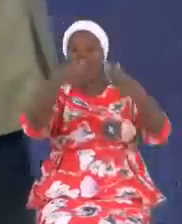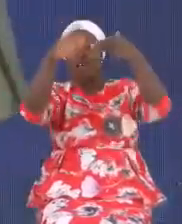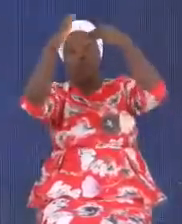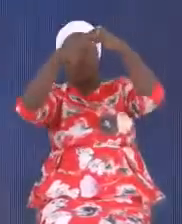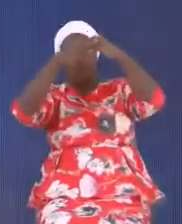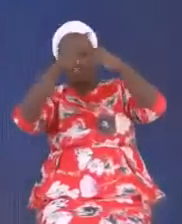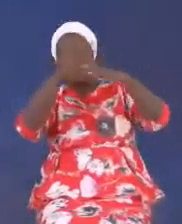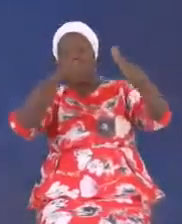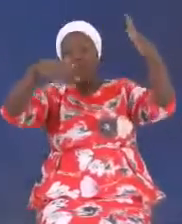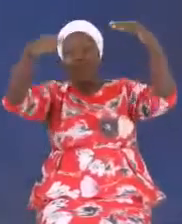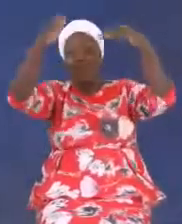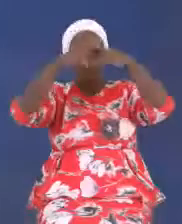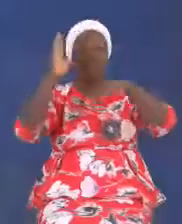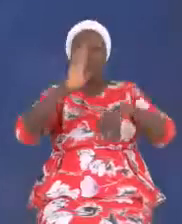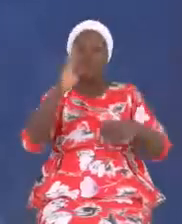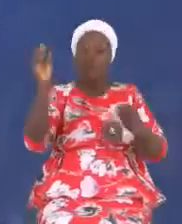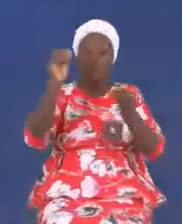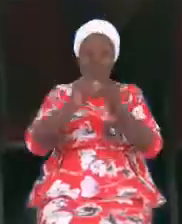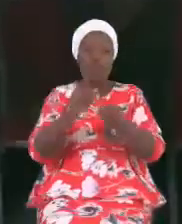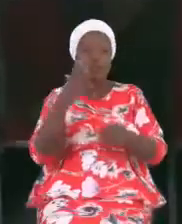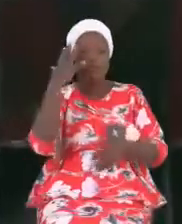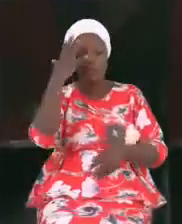heaven will be more beautiful.